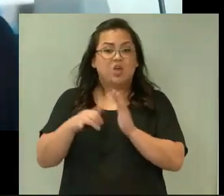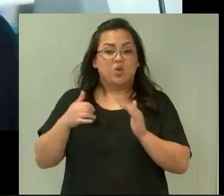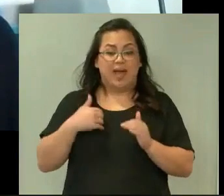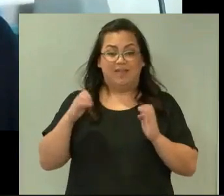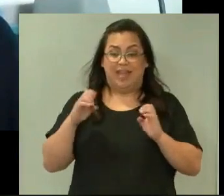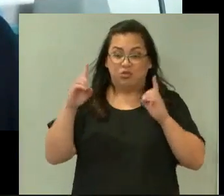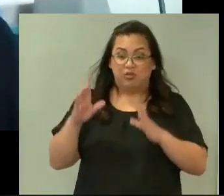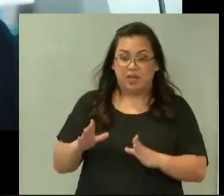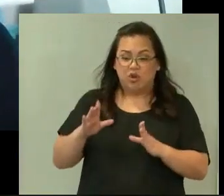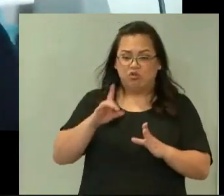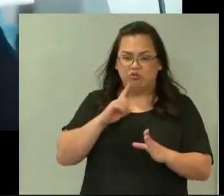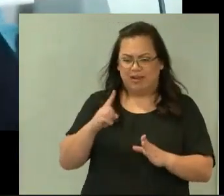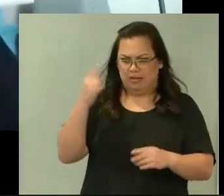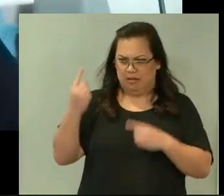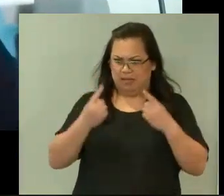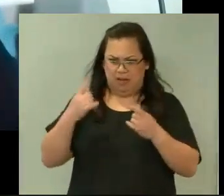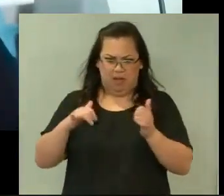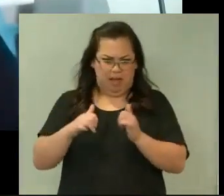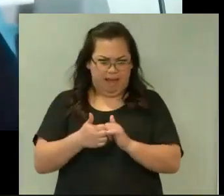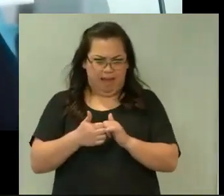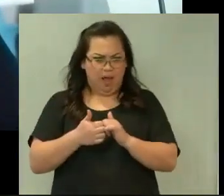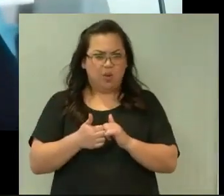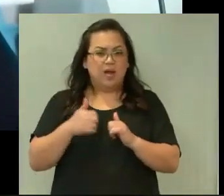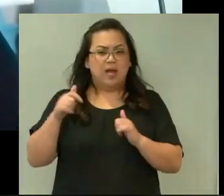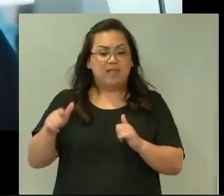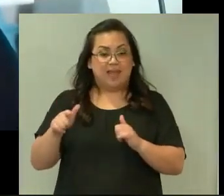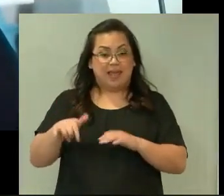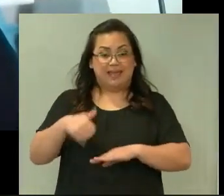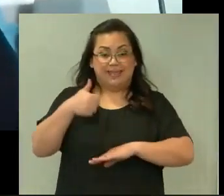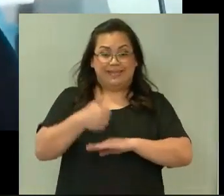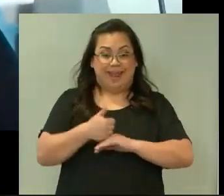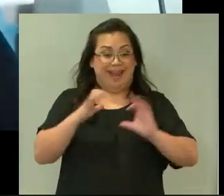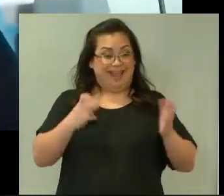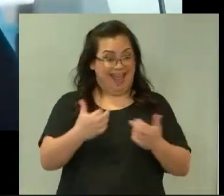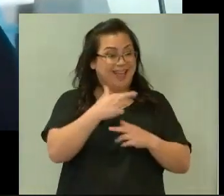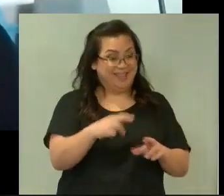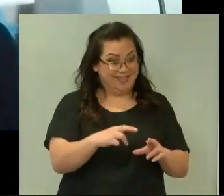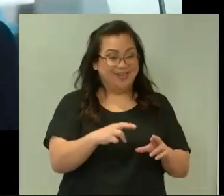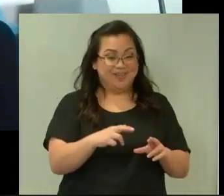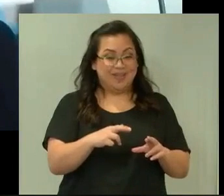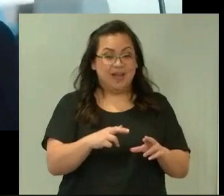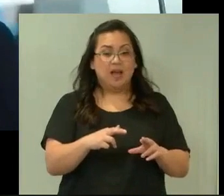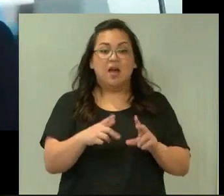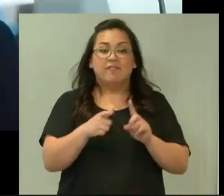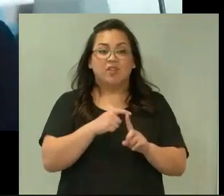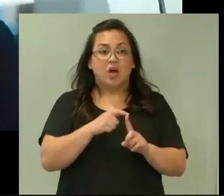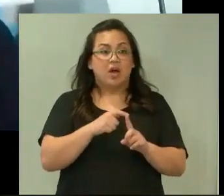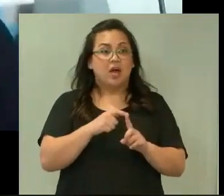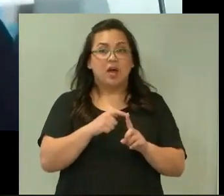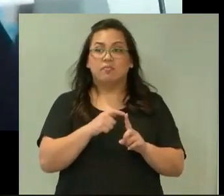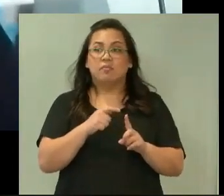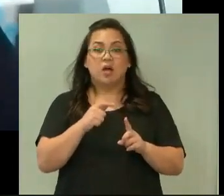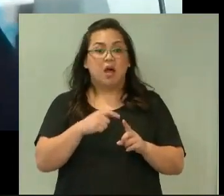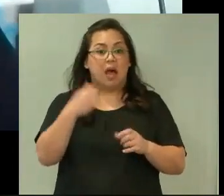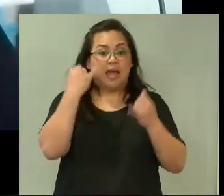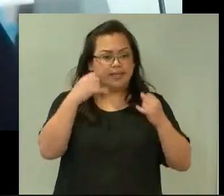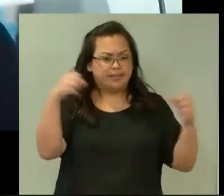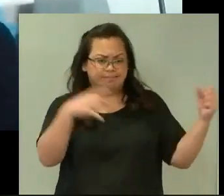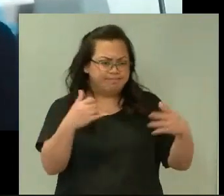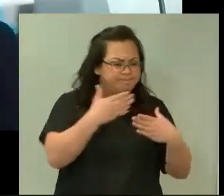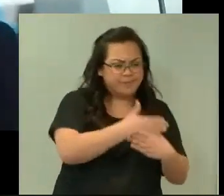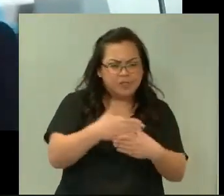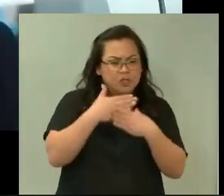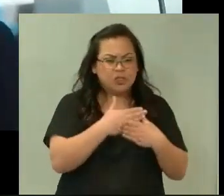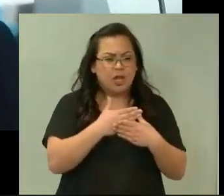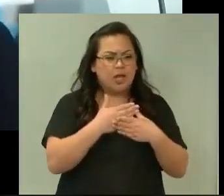educators really thinking about how they built a classroom based on a culture of collaboration with